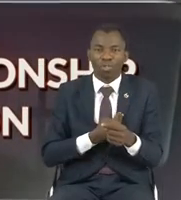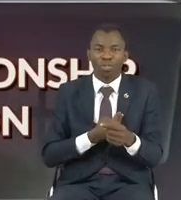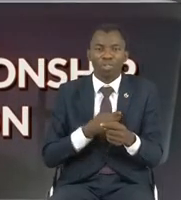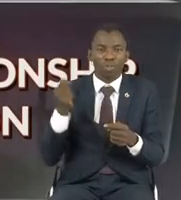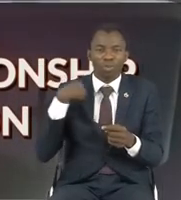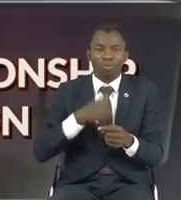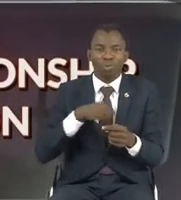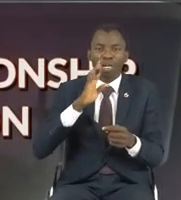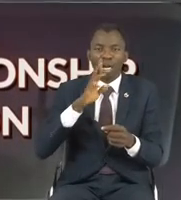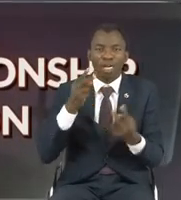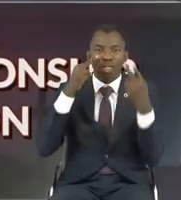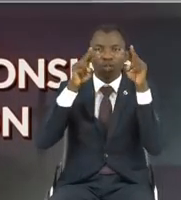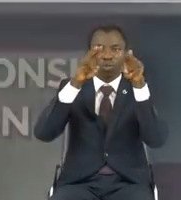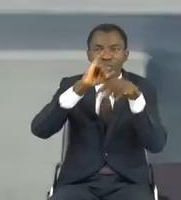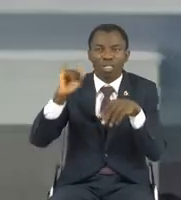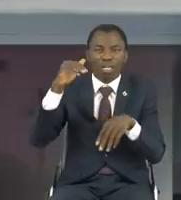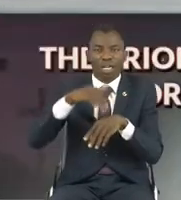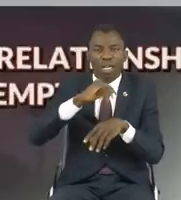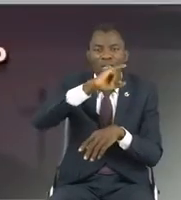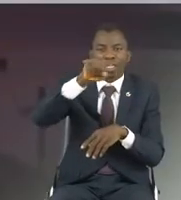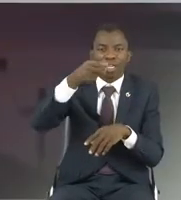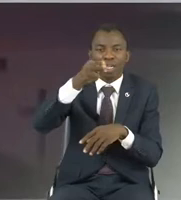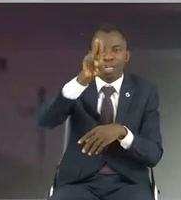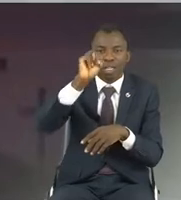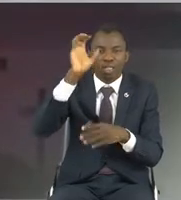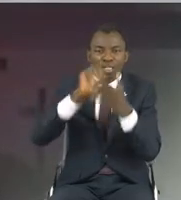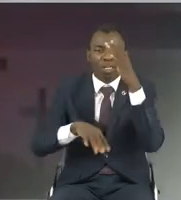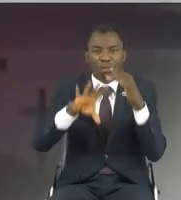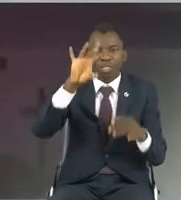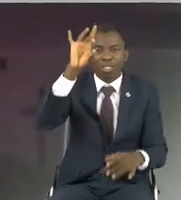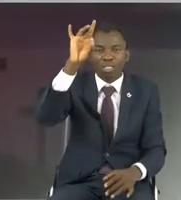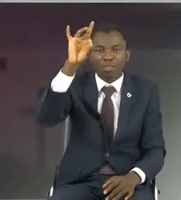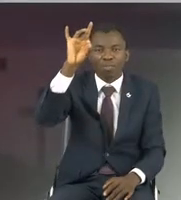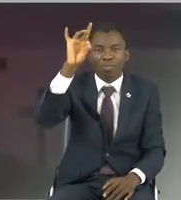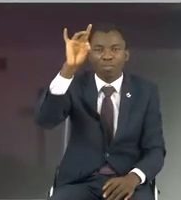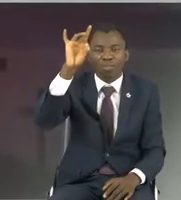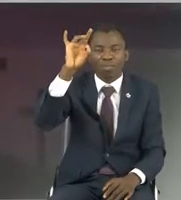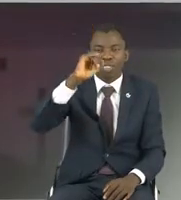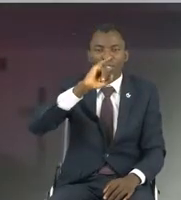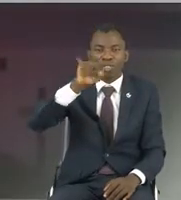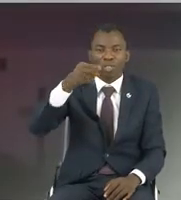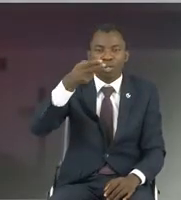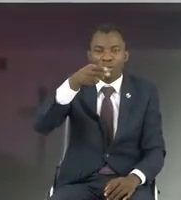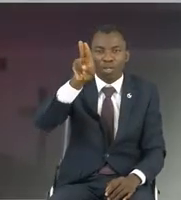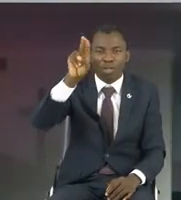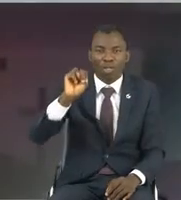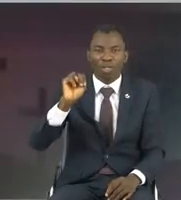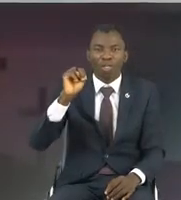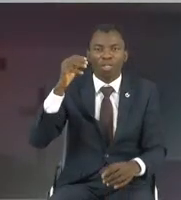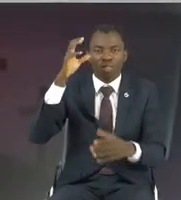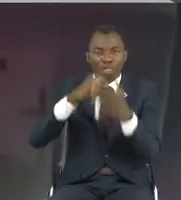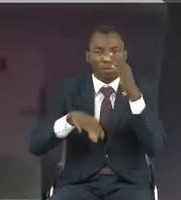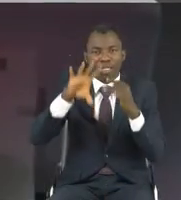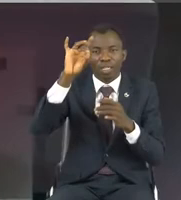at John chapter 8. And I'm reading from verse 12. John